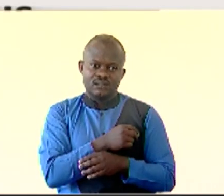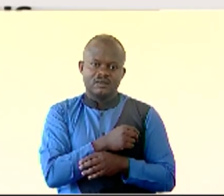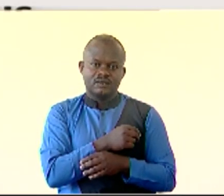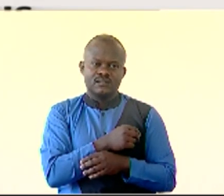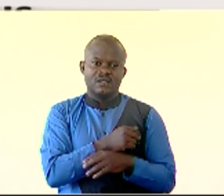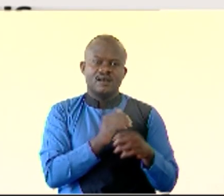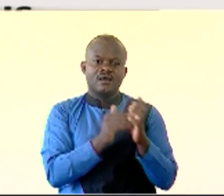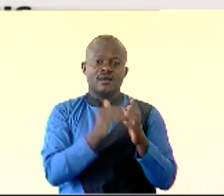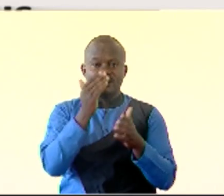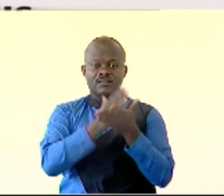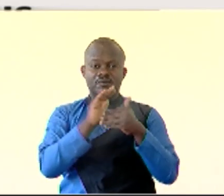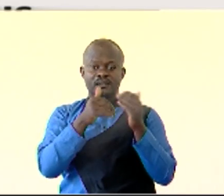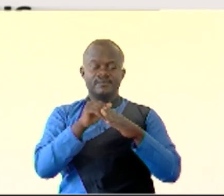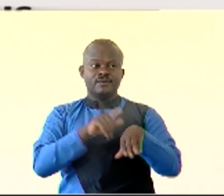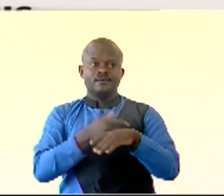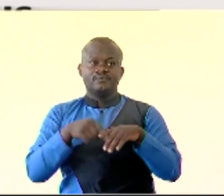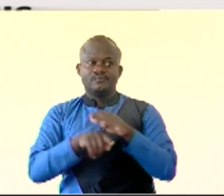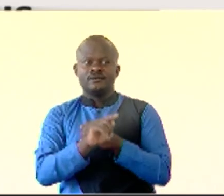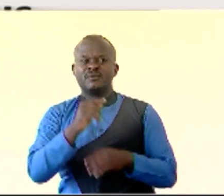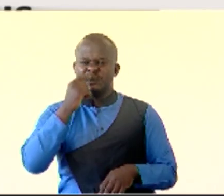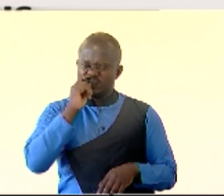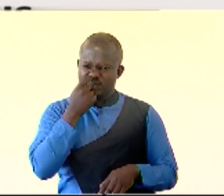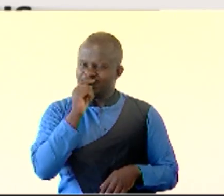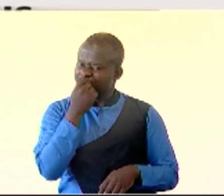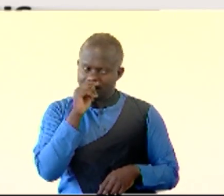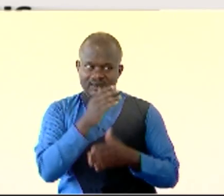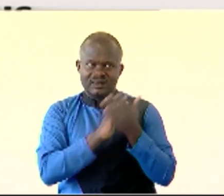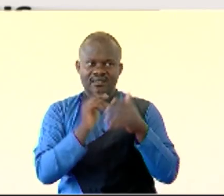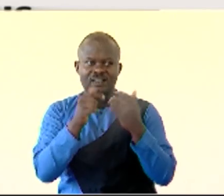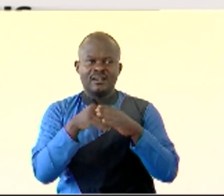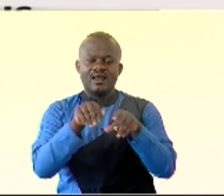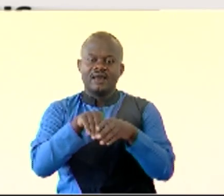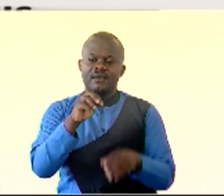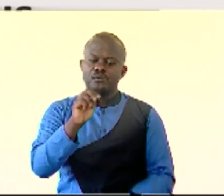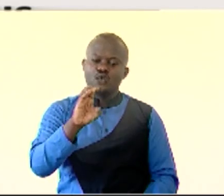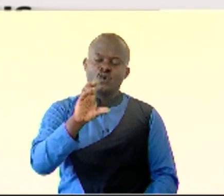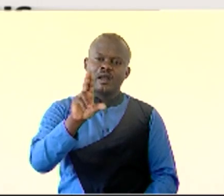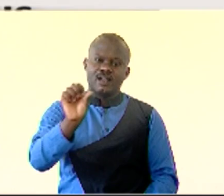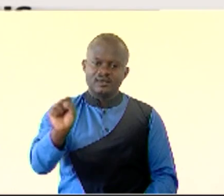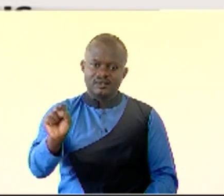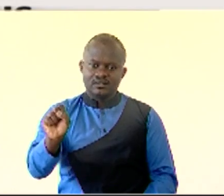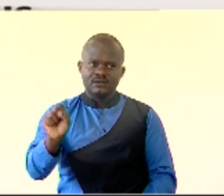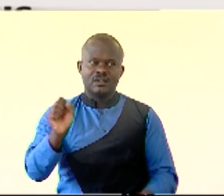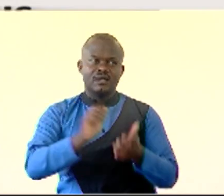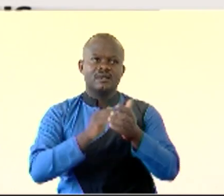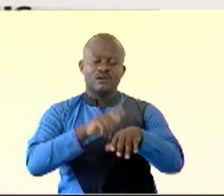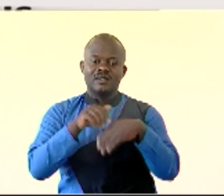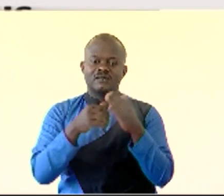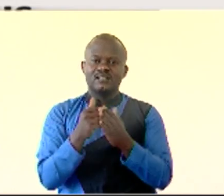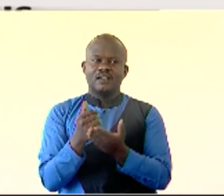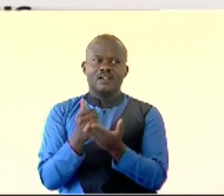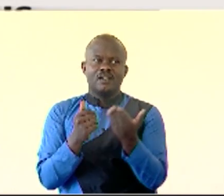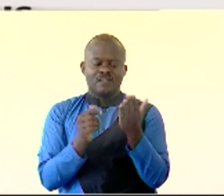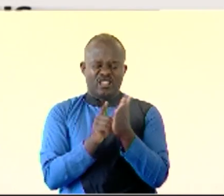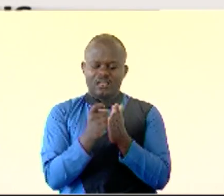And I know some of you, when you get your finger and touches into your nose, there is something which is like a mucus. And once the bacteria